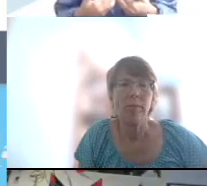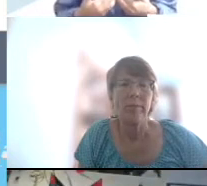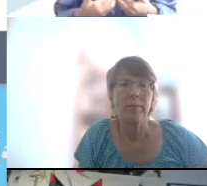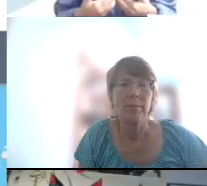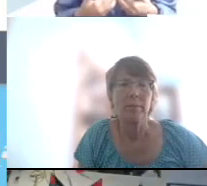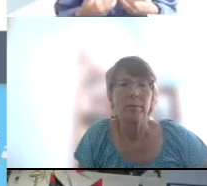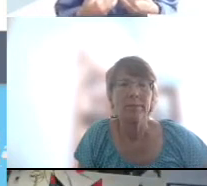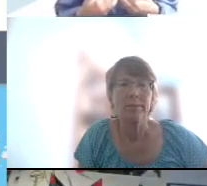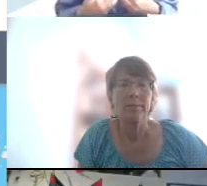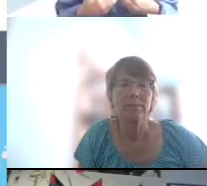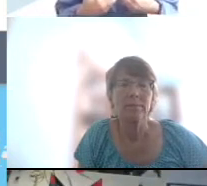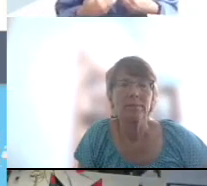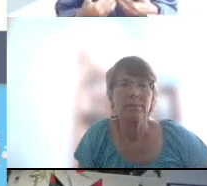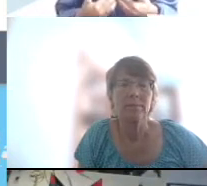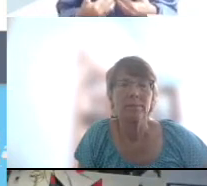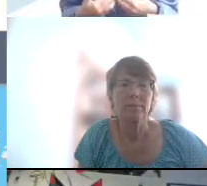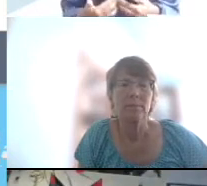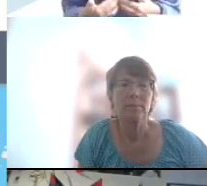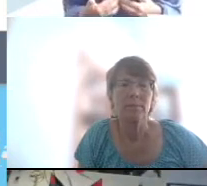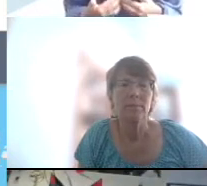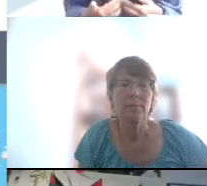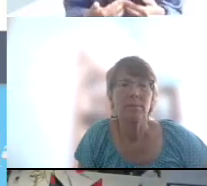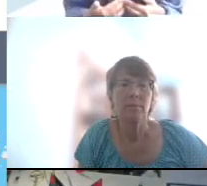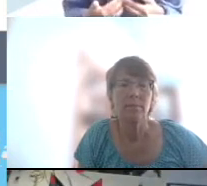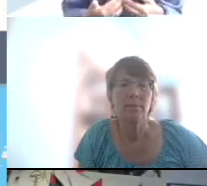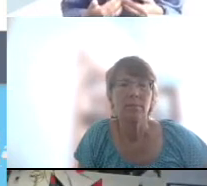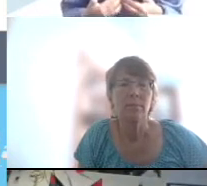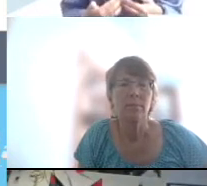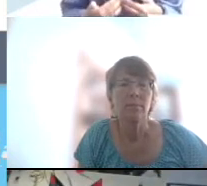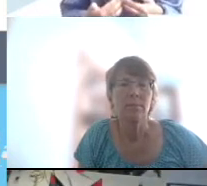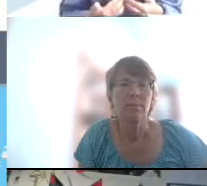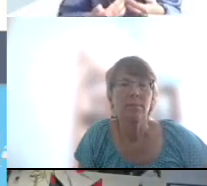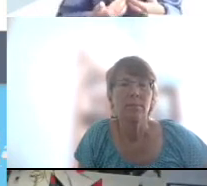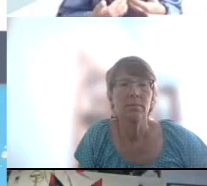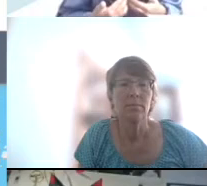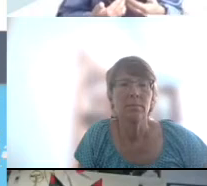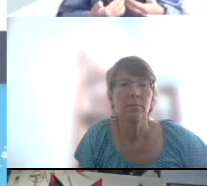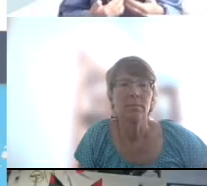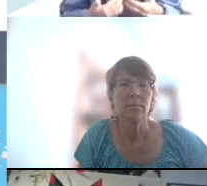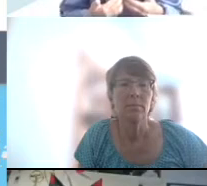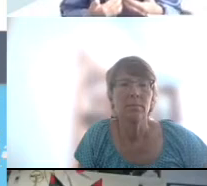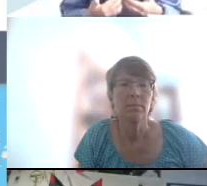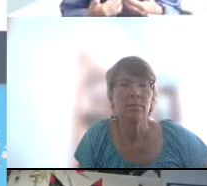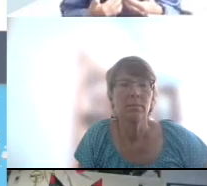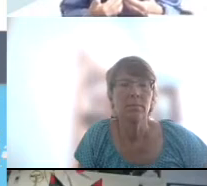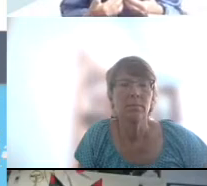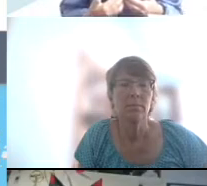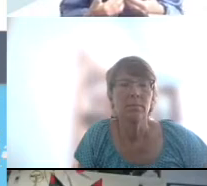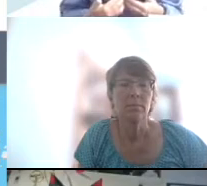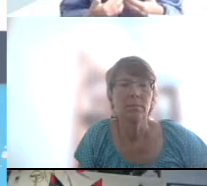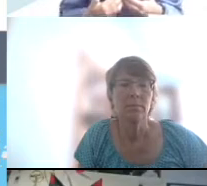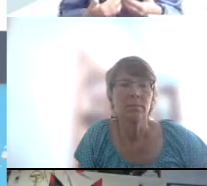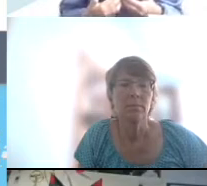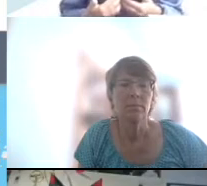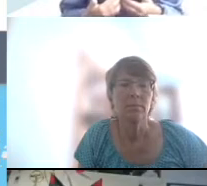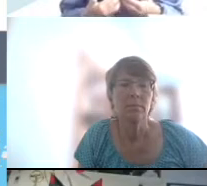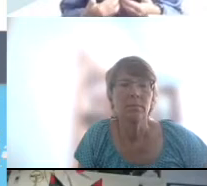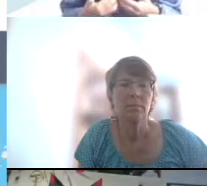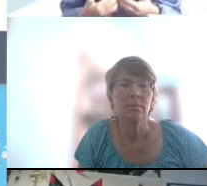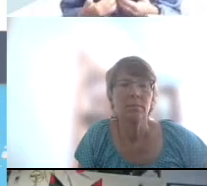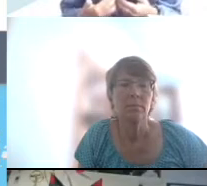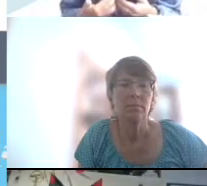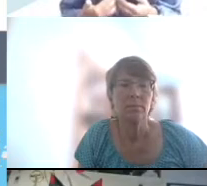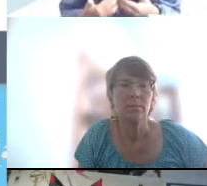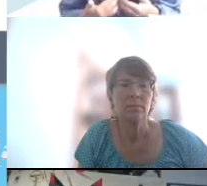as a regulatory body, and they exhibit themselves in many forms, not least differential healthcare outcomes. We're well aware